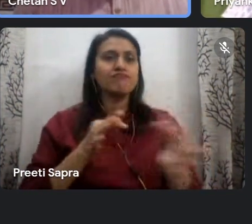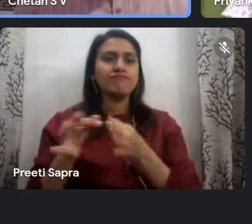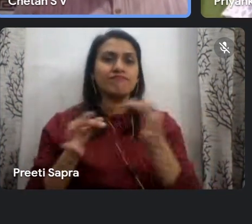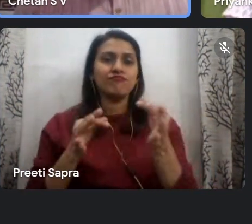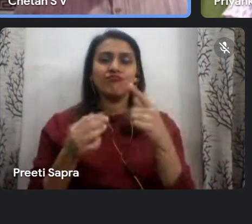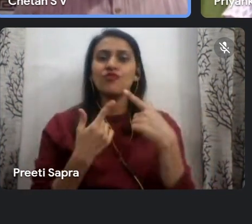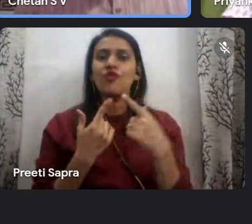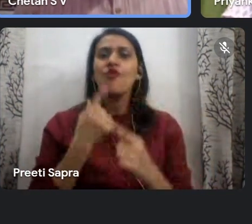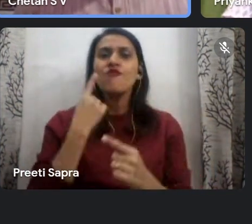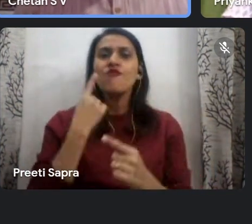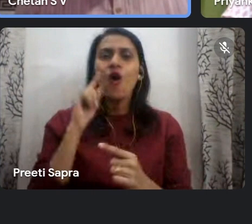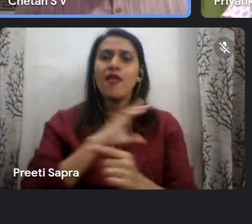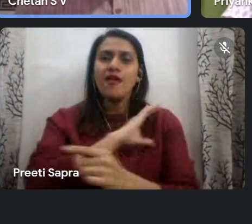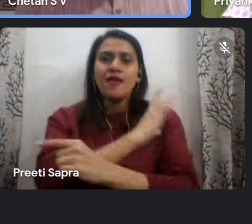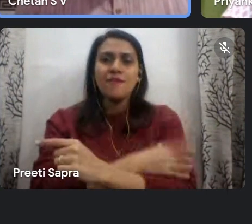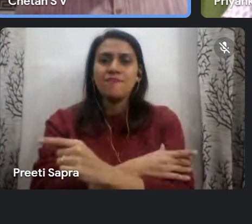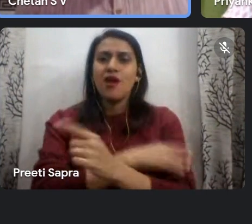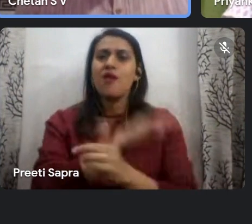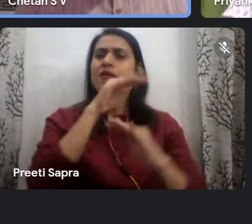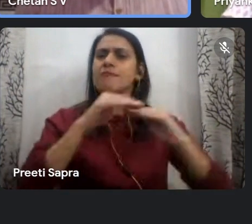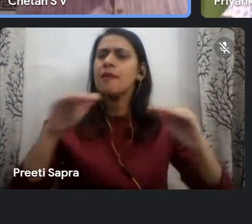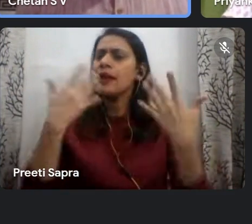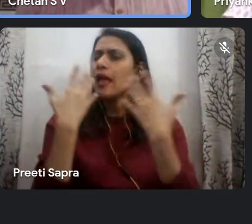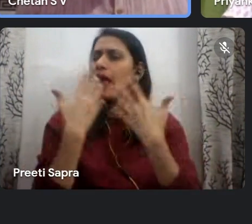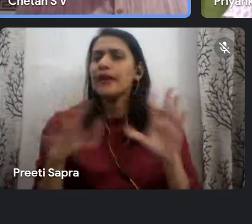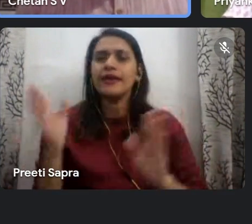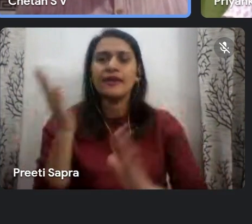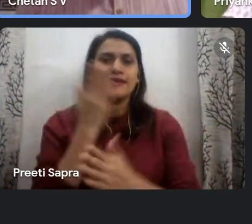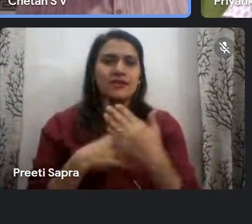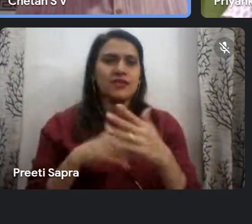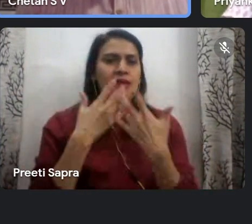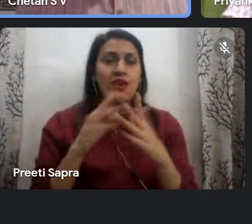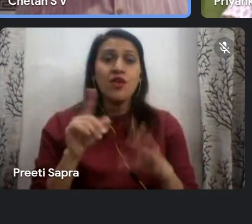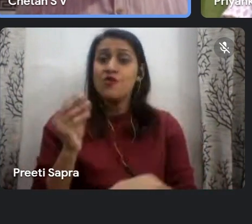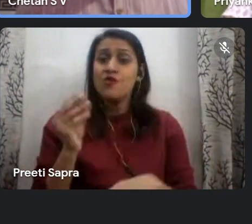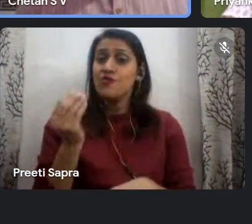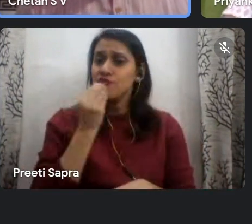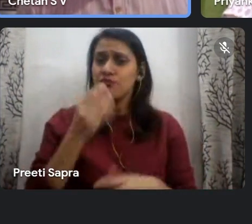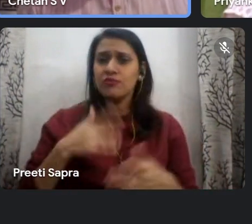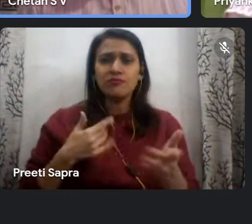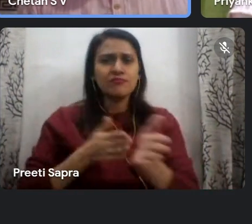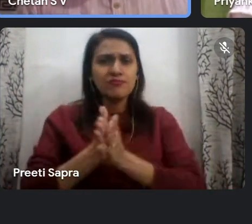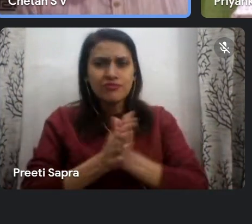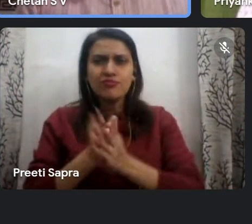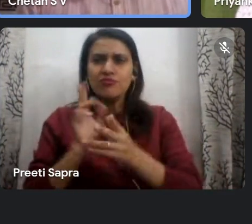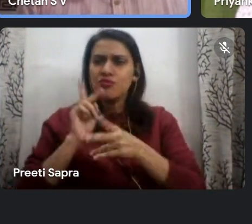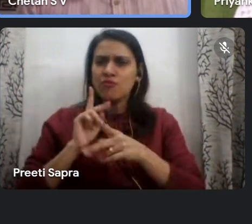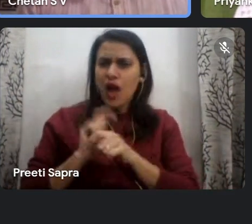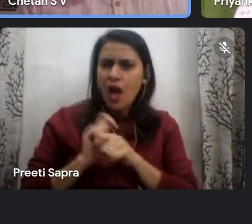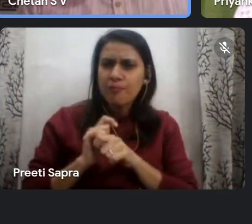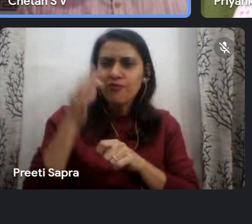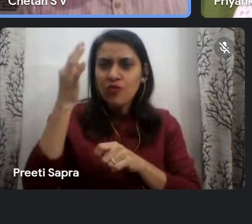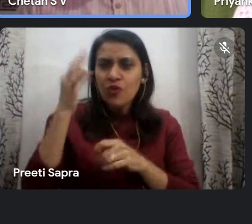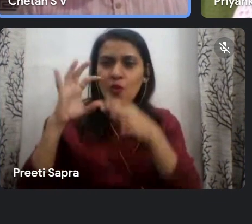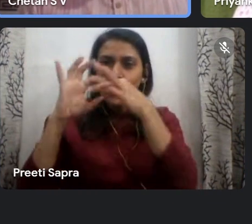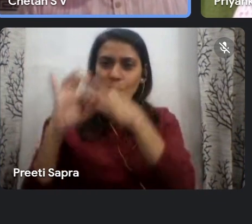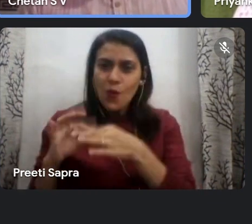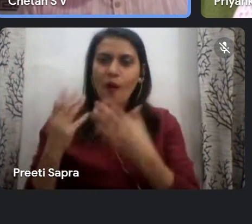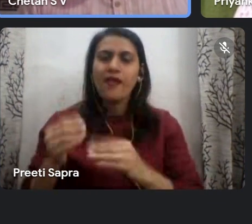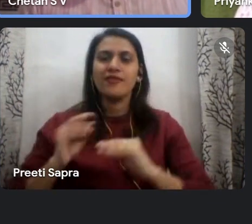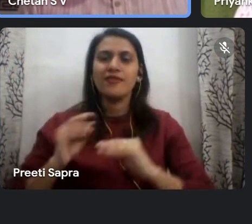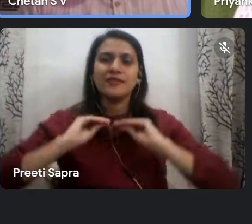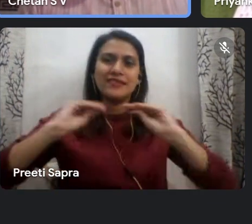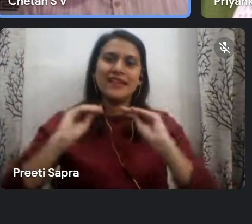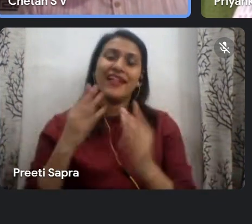to empower all kinds of children who wish to look at food as a passion and profession. Thank you so much,